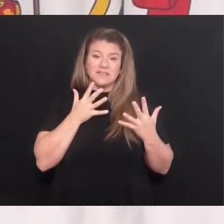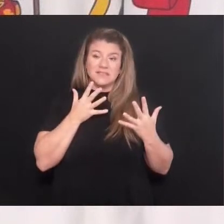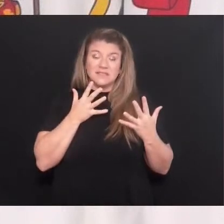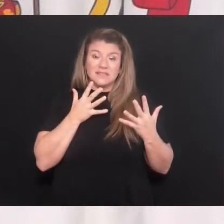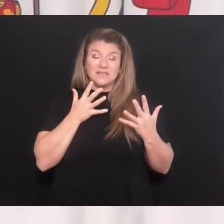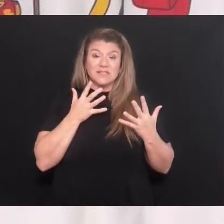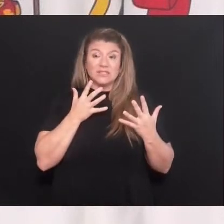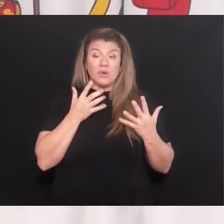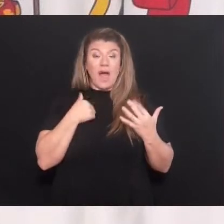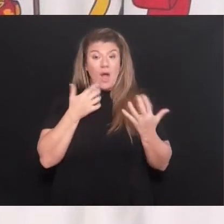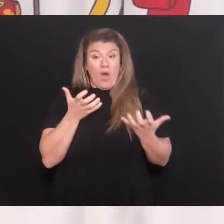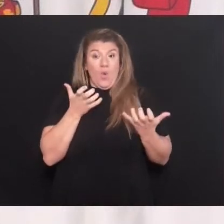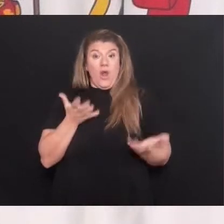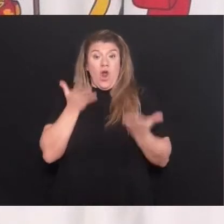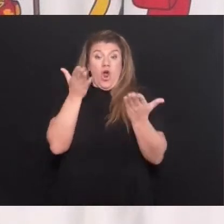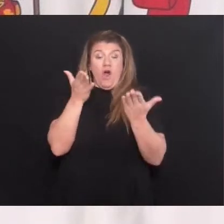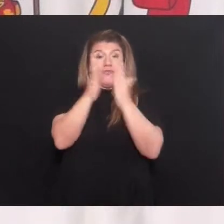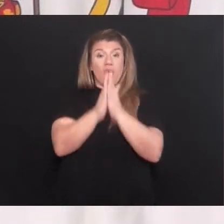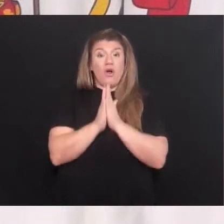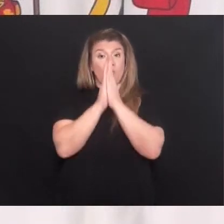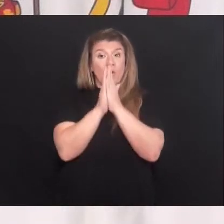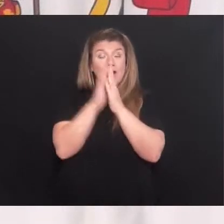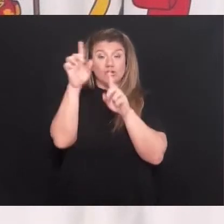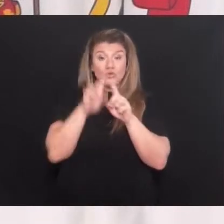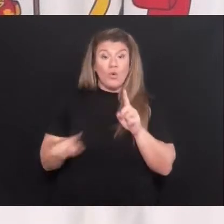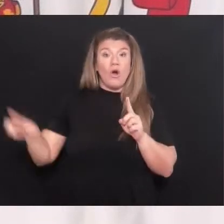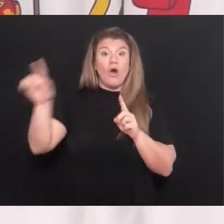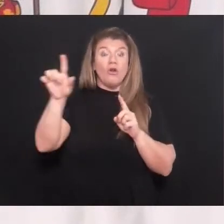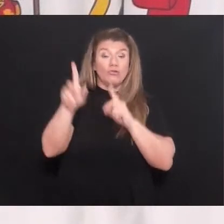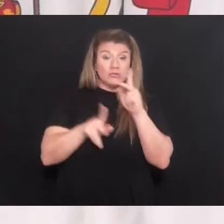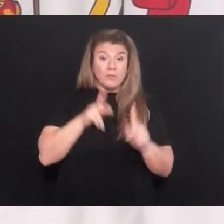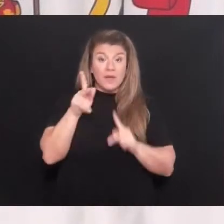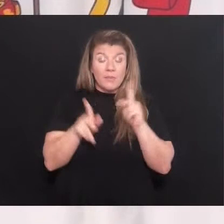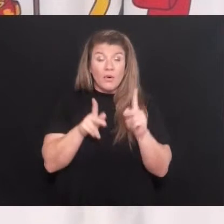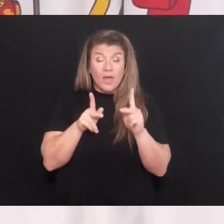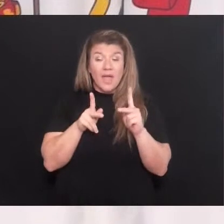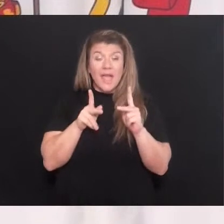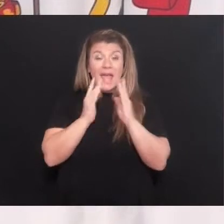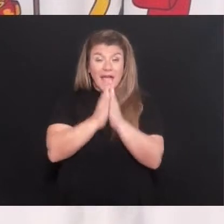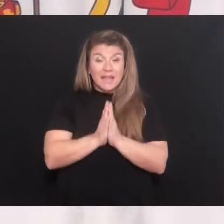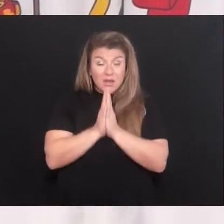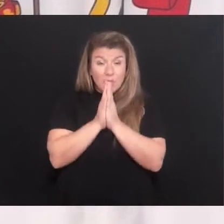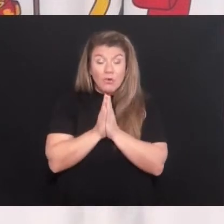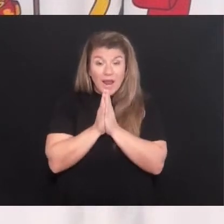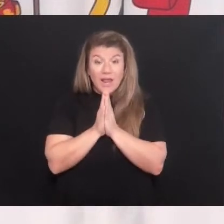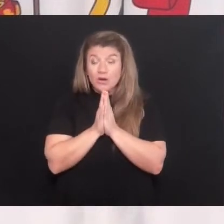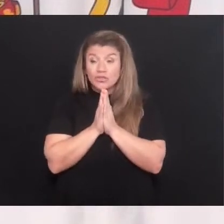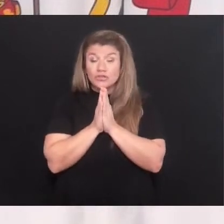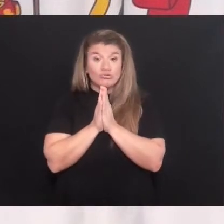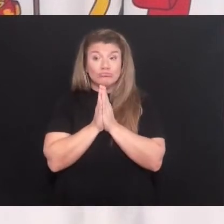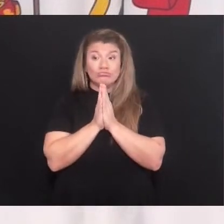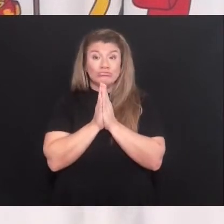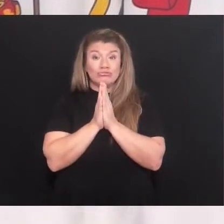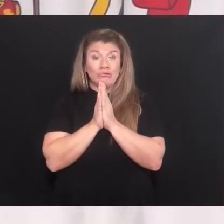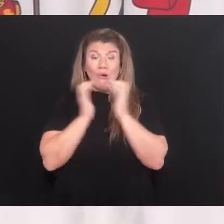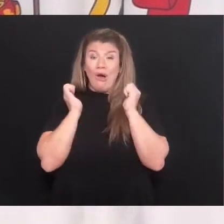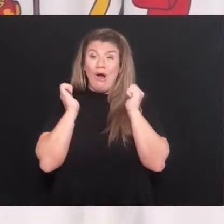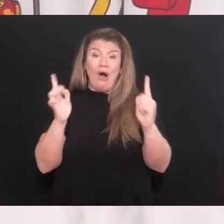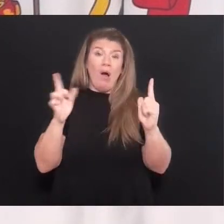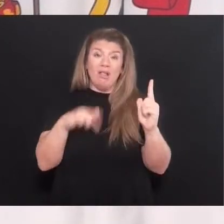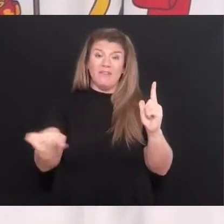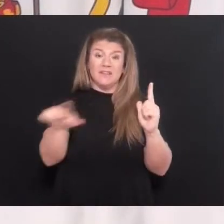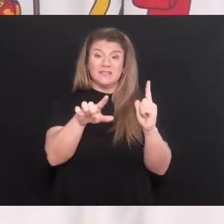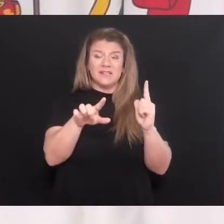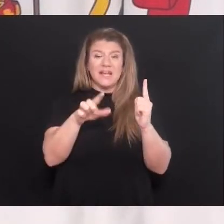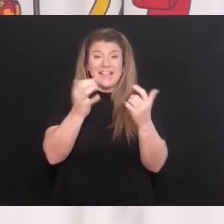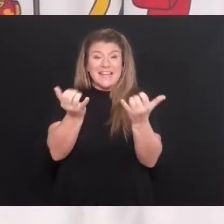our prayers to all those, and our prayers to all of us that we'll just quickly